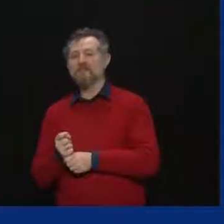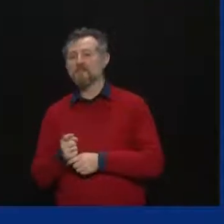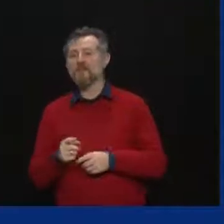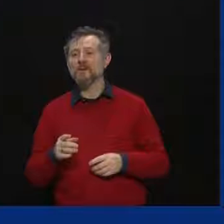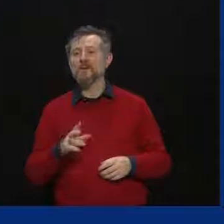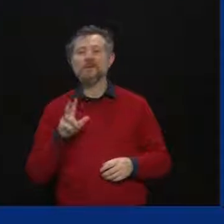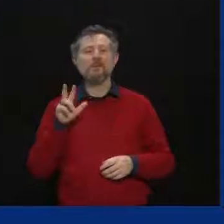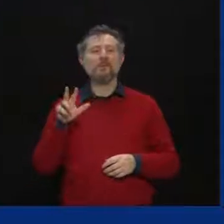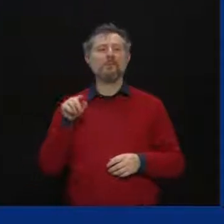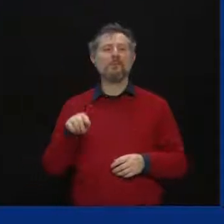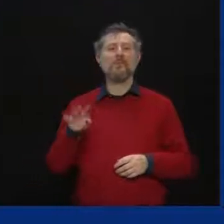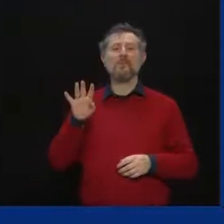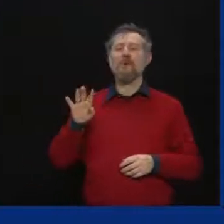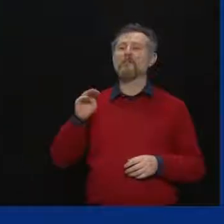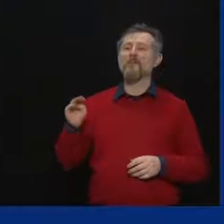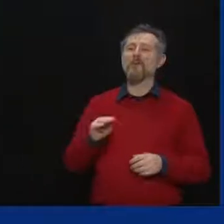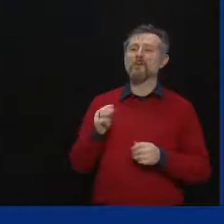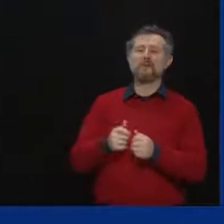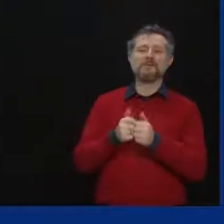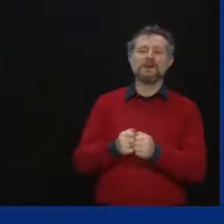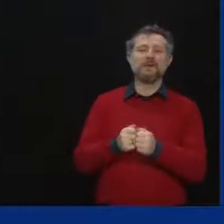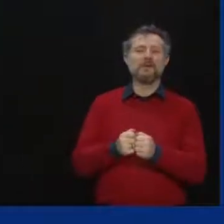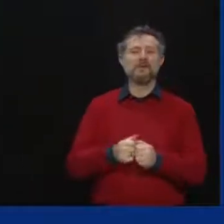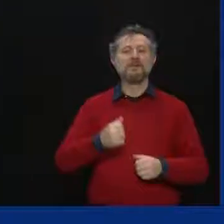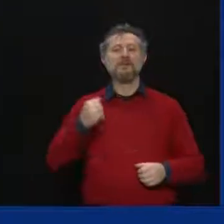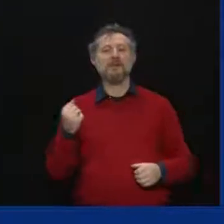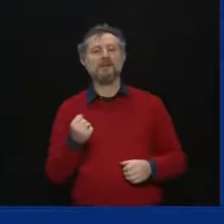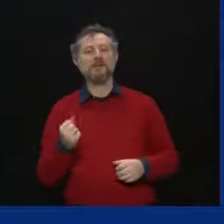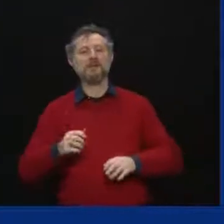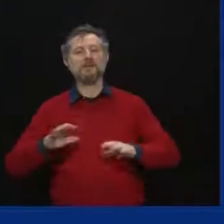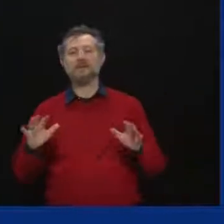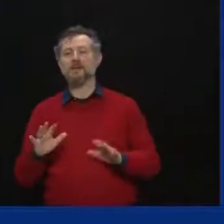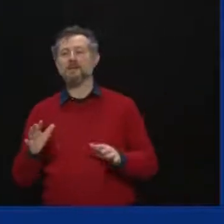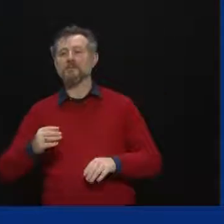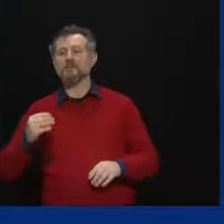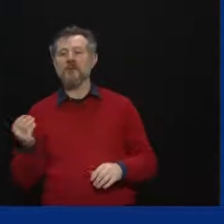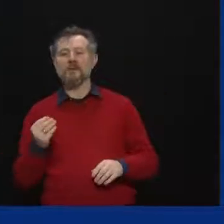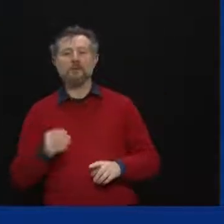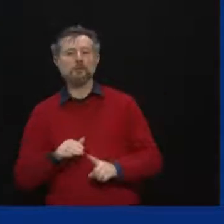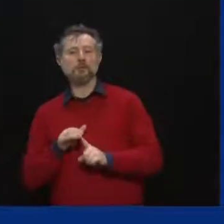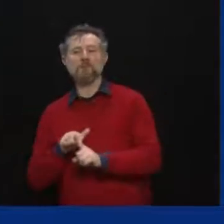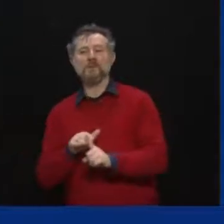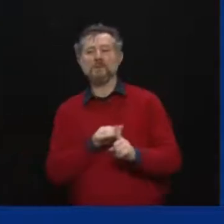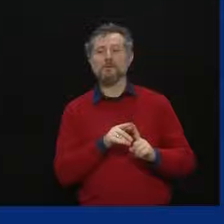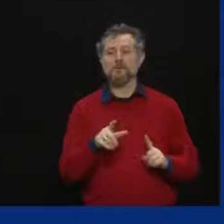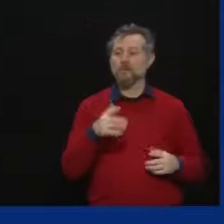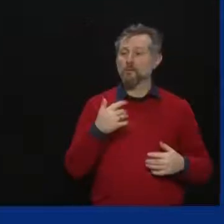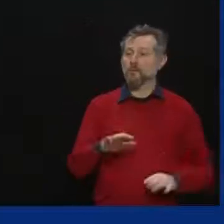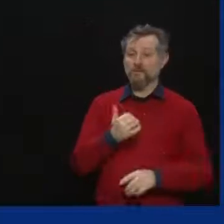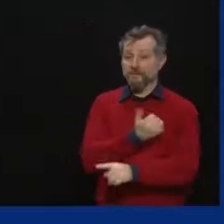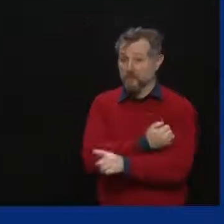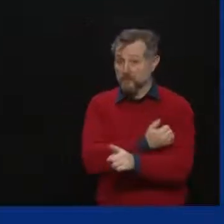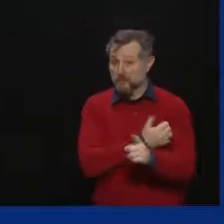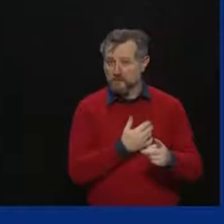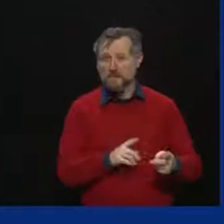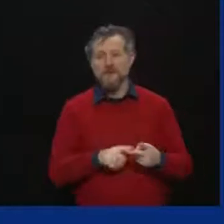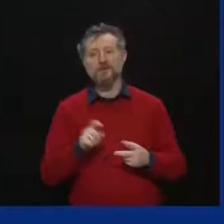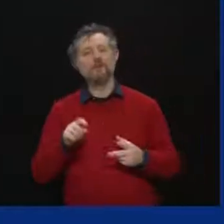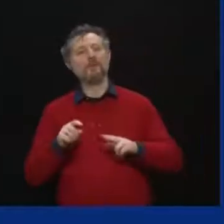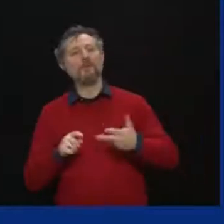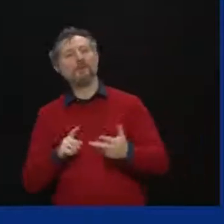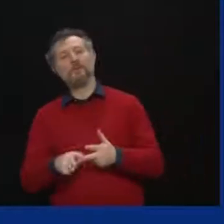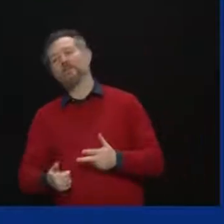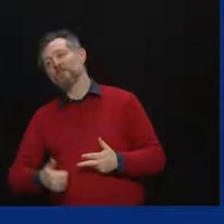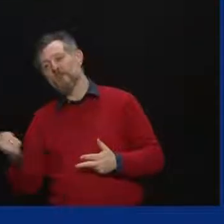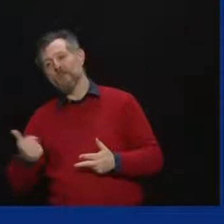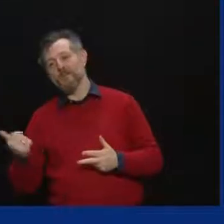3.4 million texts already, went out Saturday through today to remind people who have 2 doses to get their booster. We're also reminding people who've only